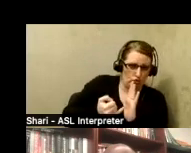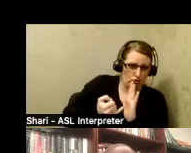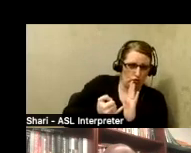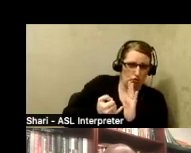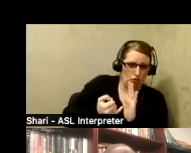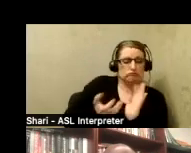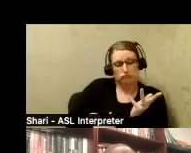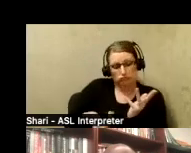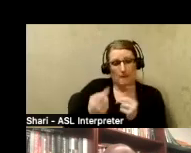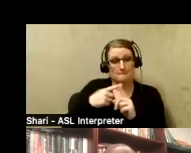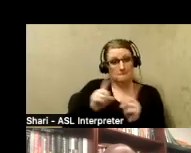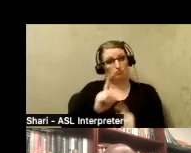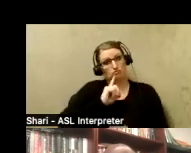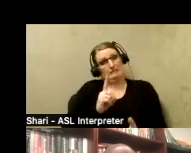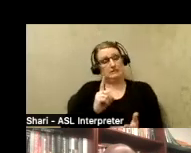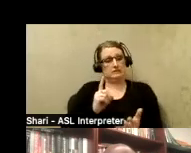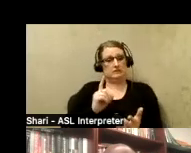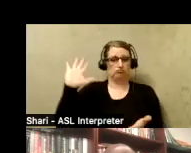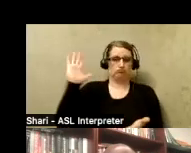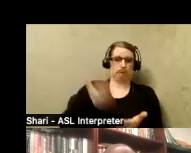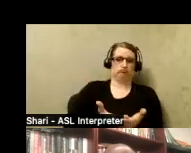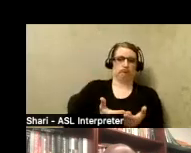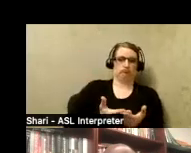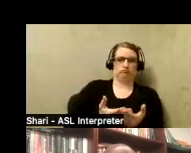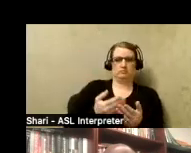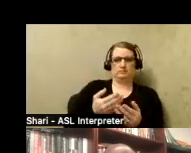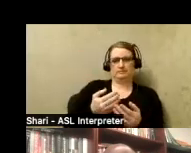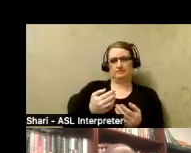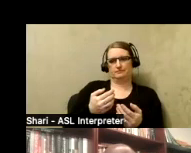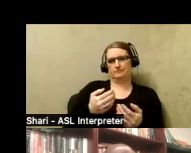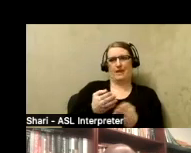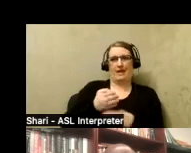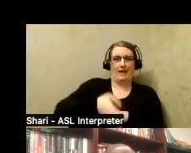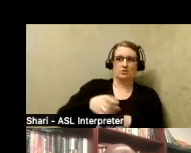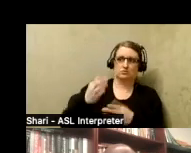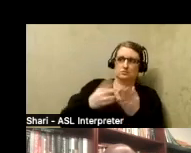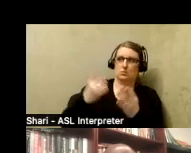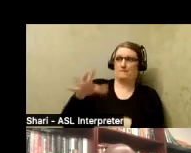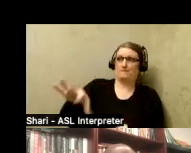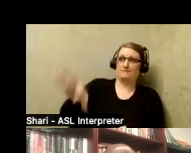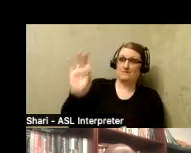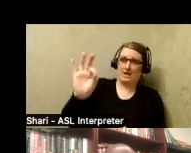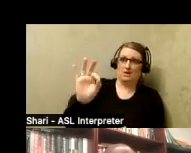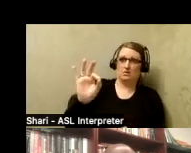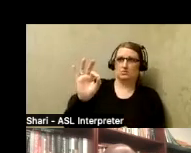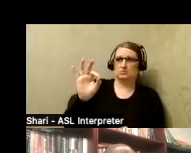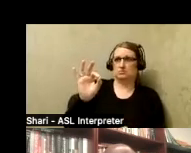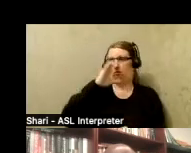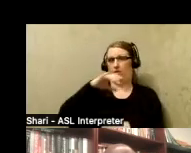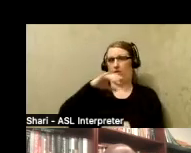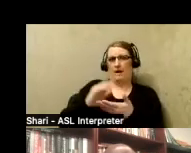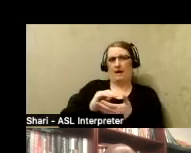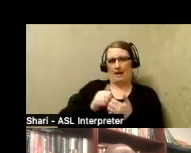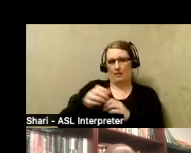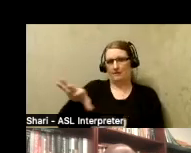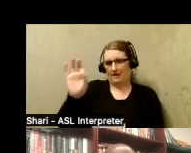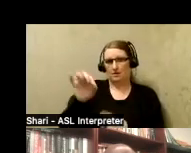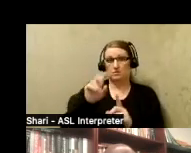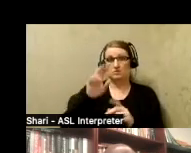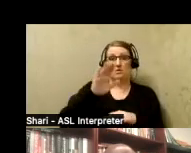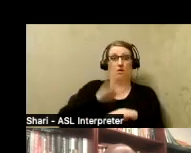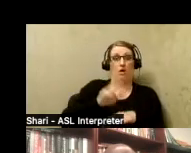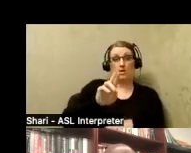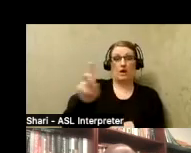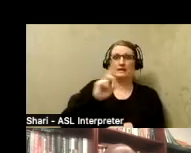se, but they kind of arrived to us today through having been found in usually contingent ways. The work on the right is